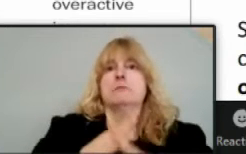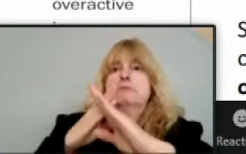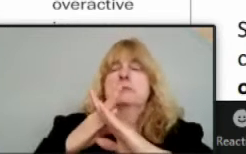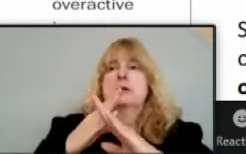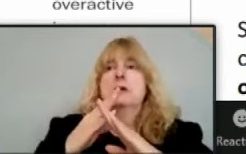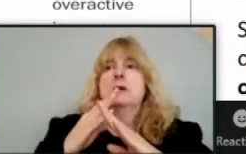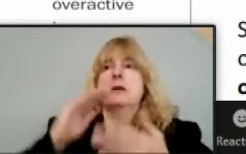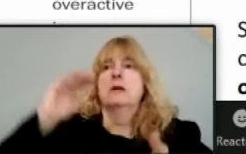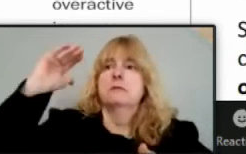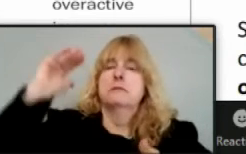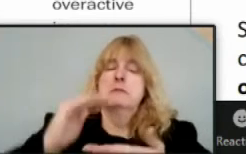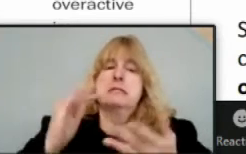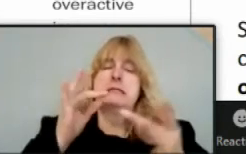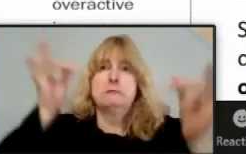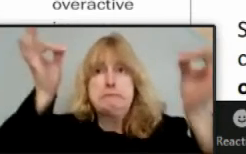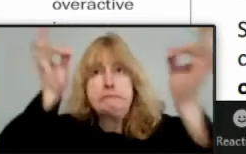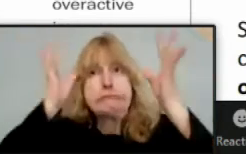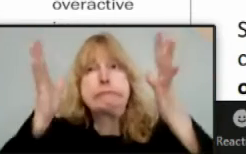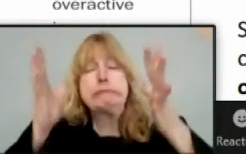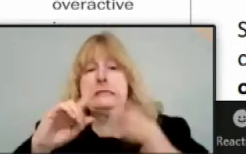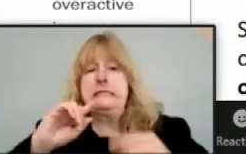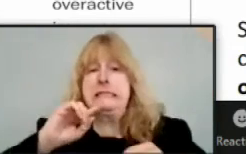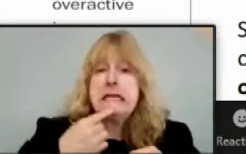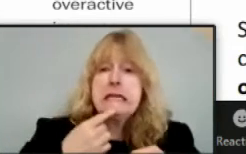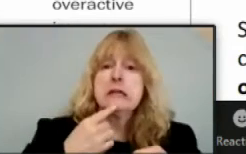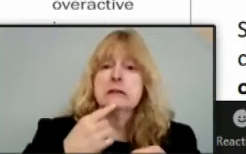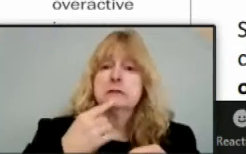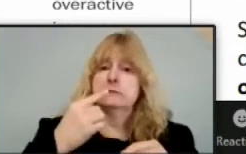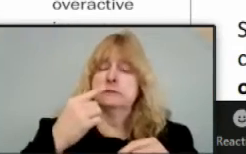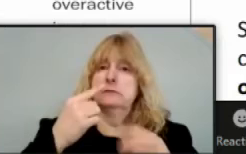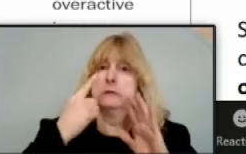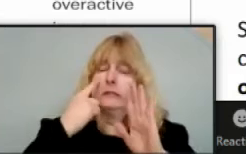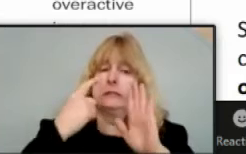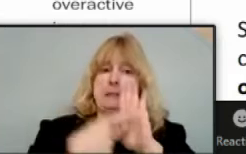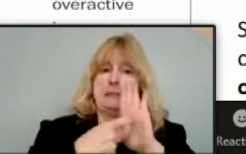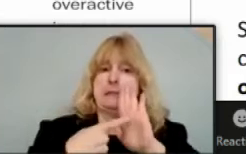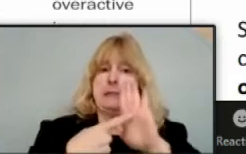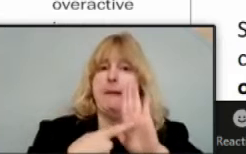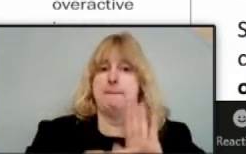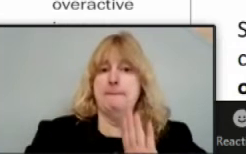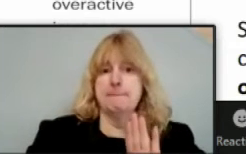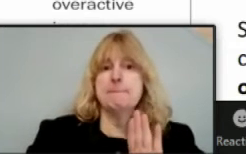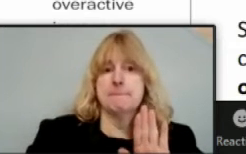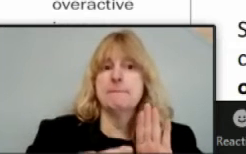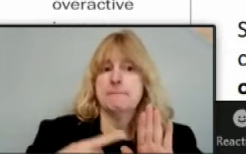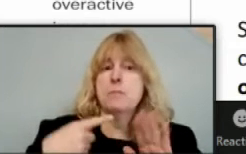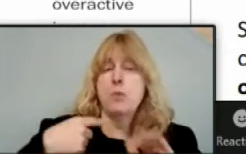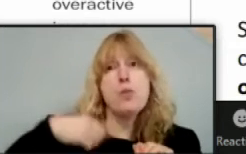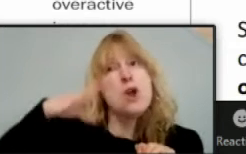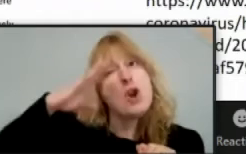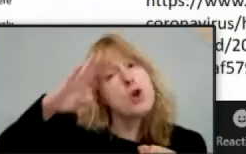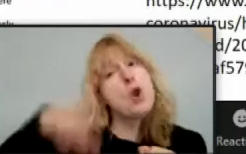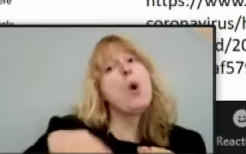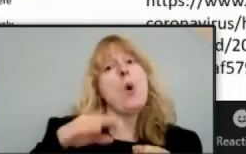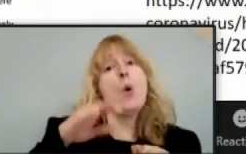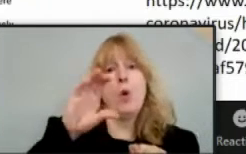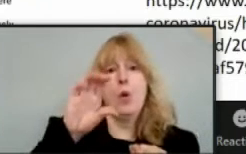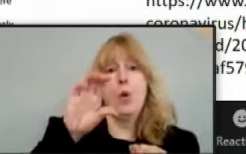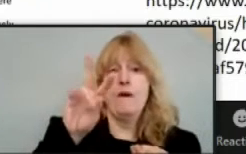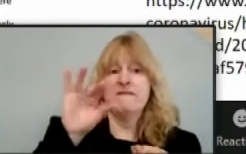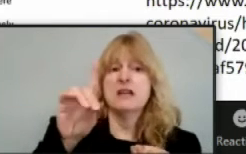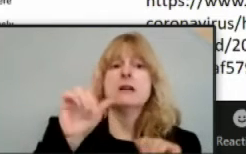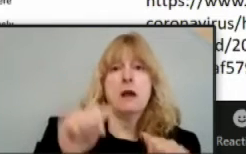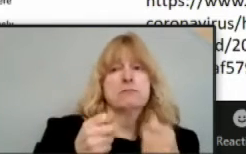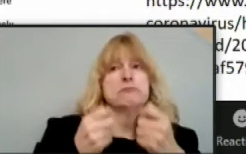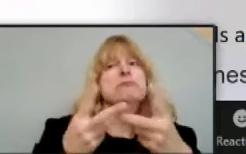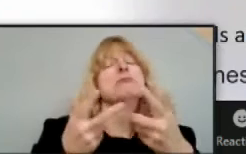and disease and symptoms, and these are some of those to remind you that we know that COVID can cause huge problems. And